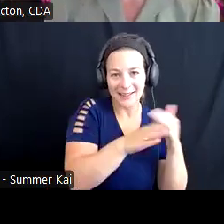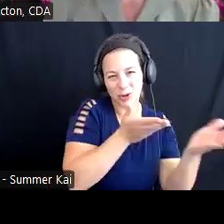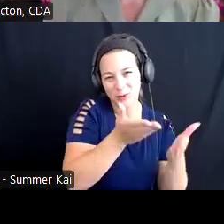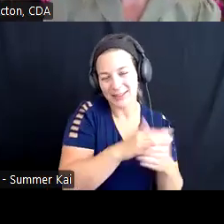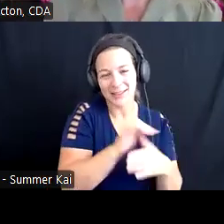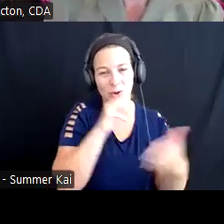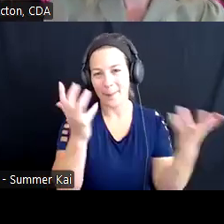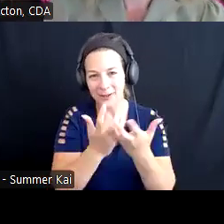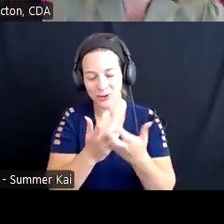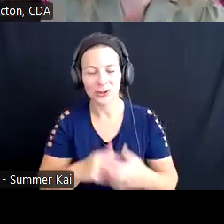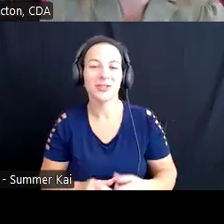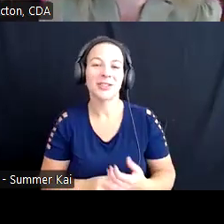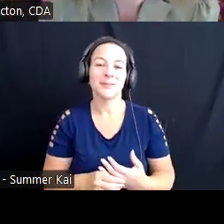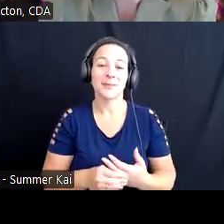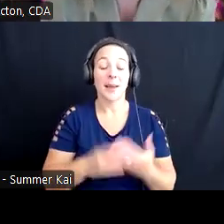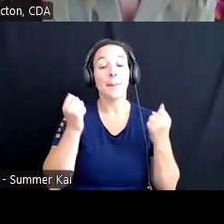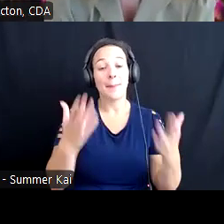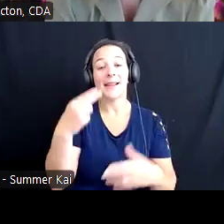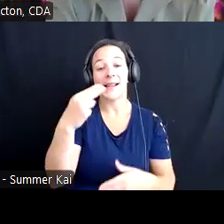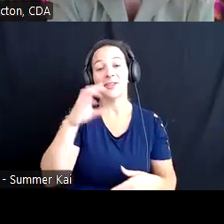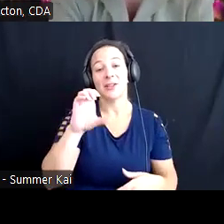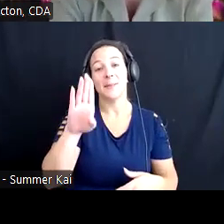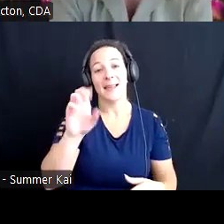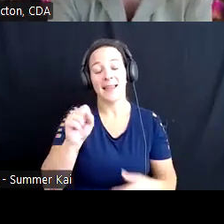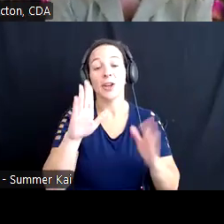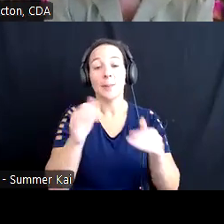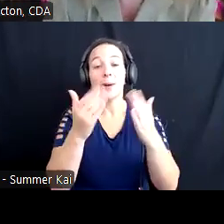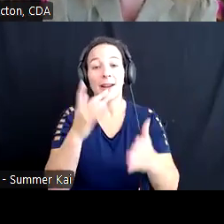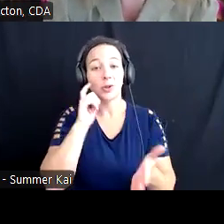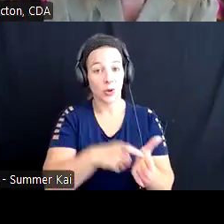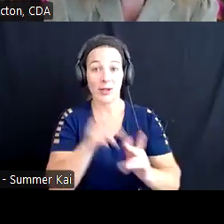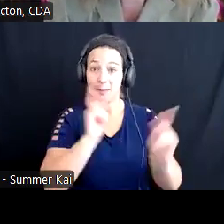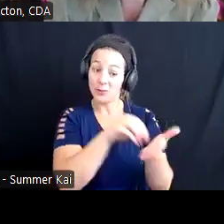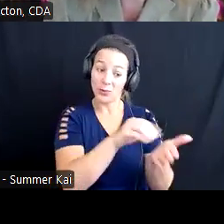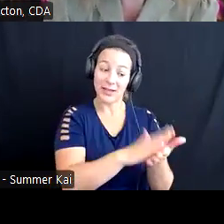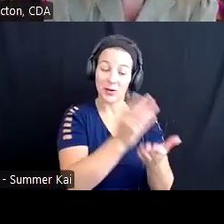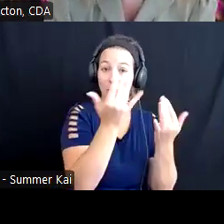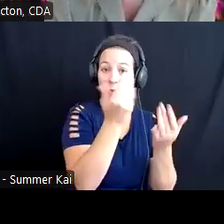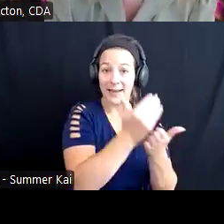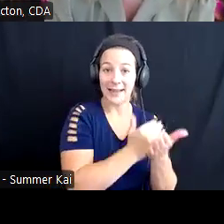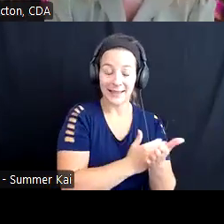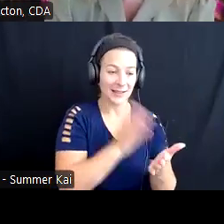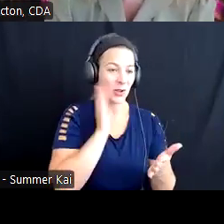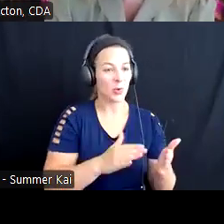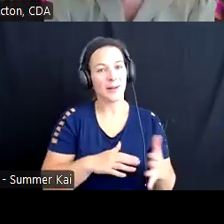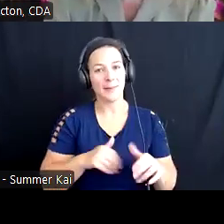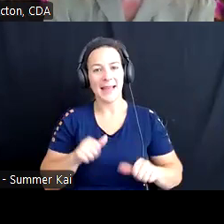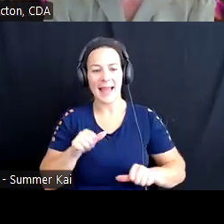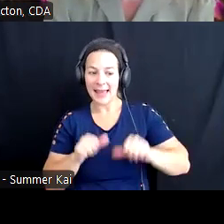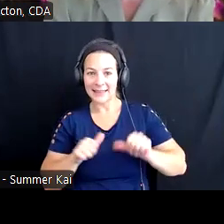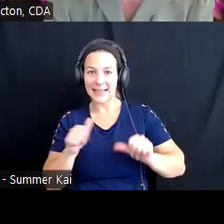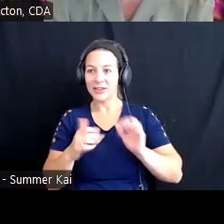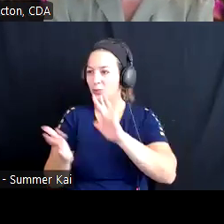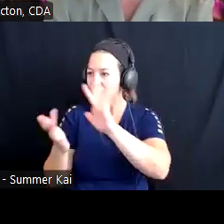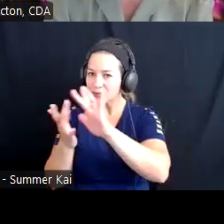Multiple HCBS providers noted that individuals who are placed on waiting lists may be reluctant to seek out other services.